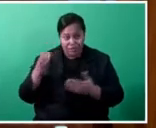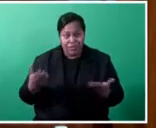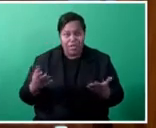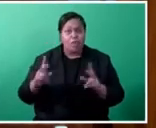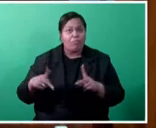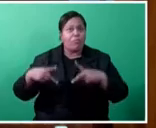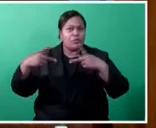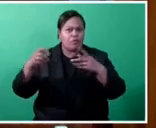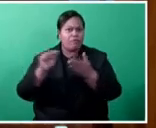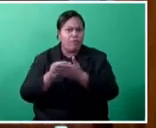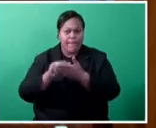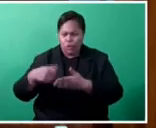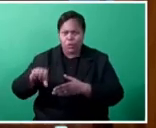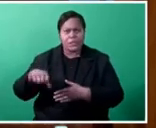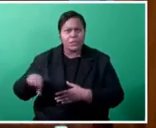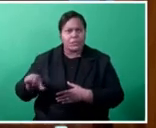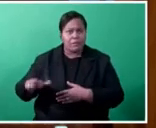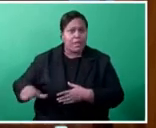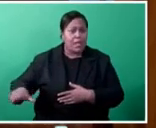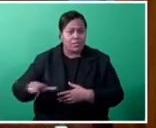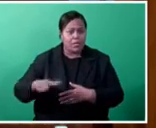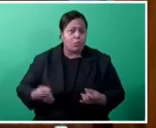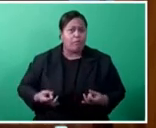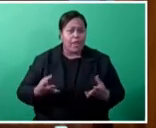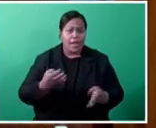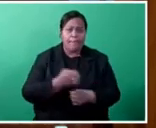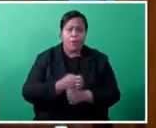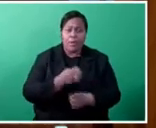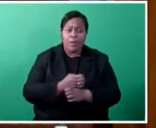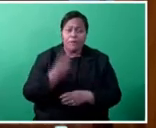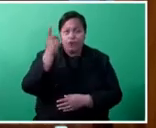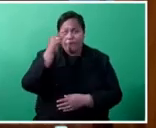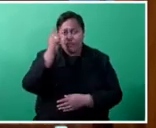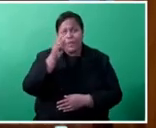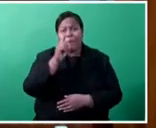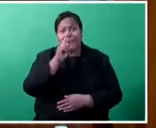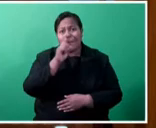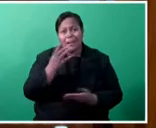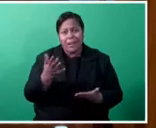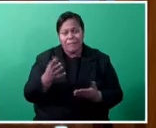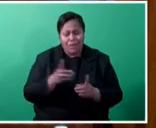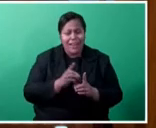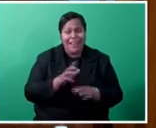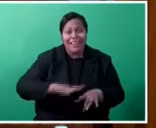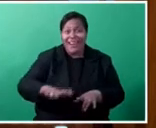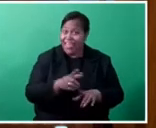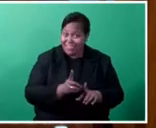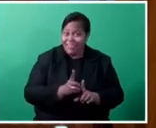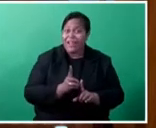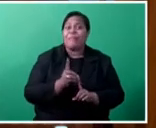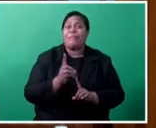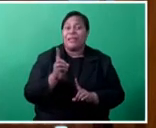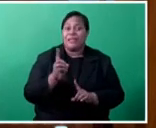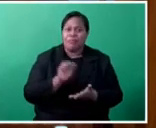compatible uses, provides employment for the Fijian people in terms of land development, increase